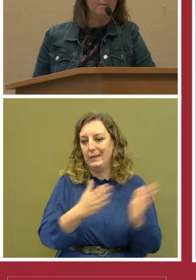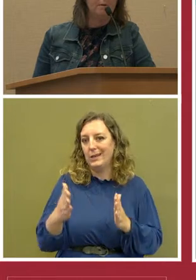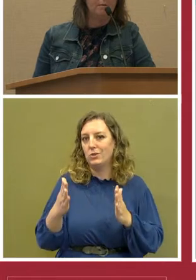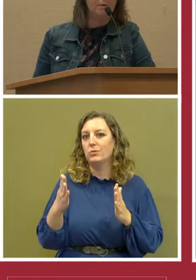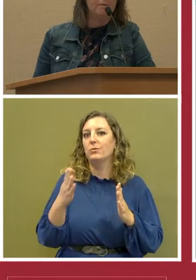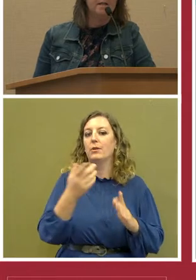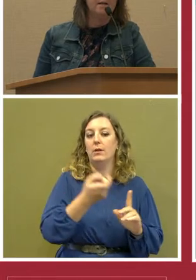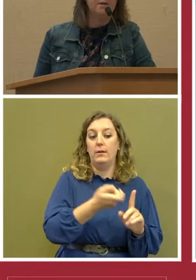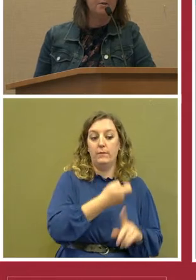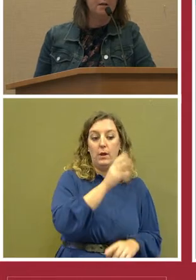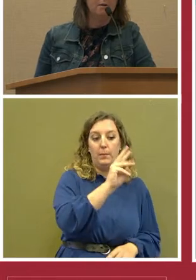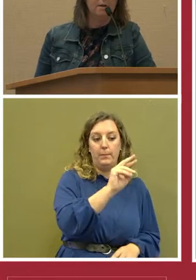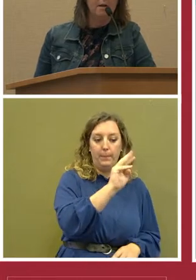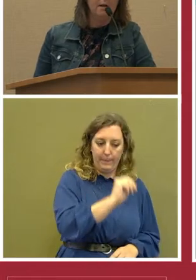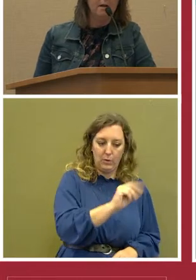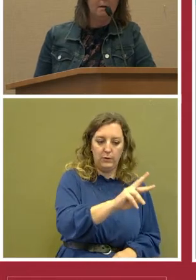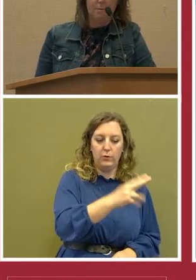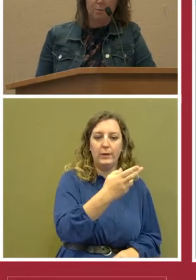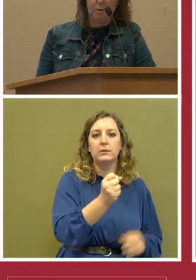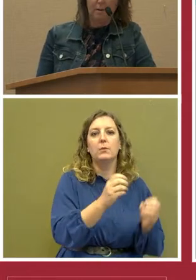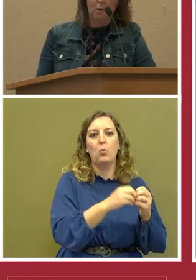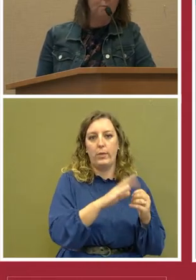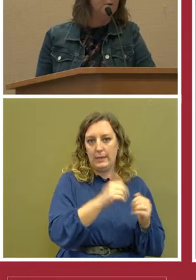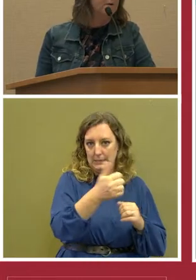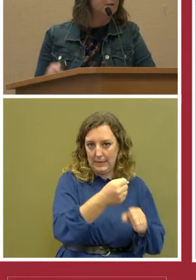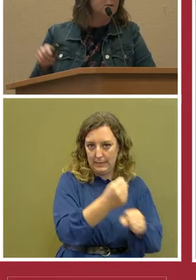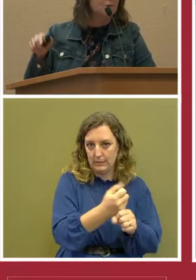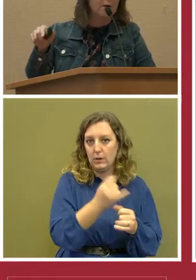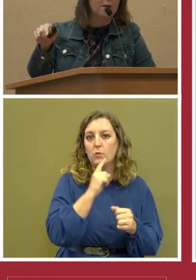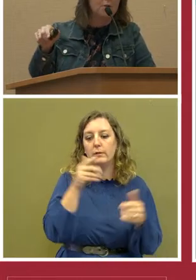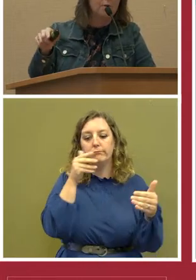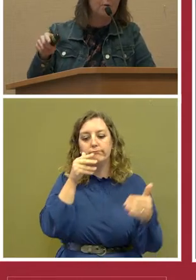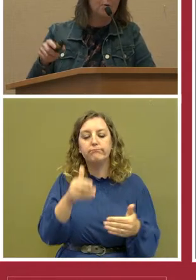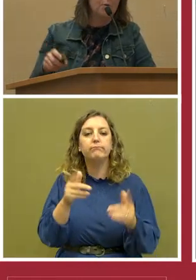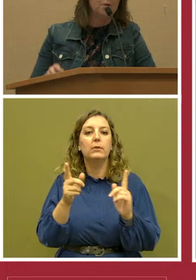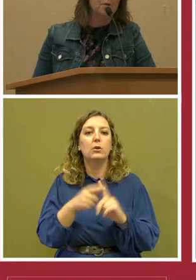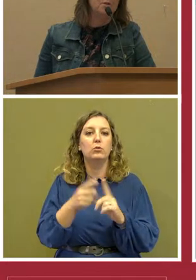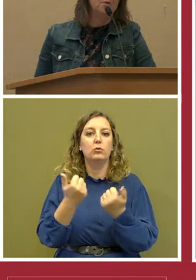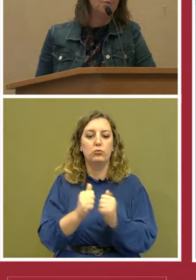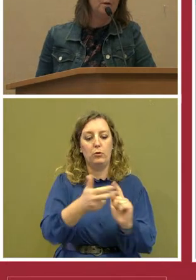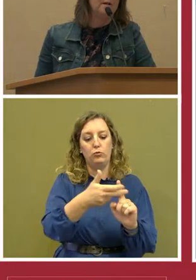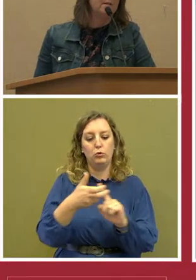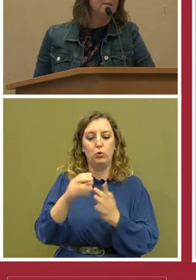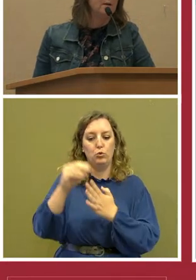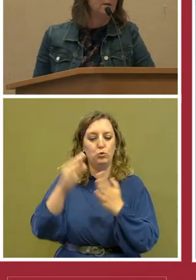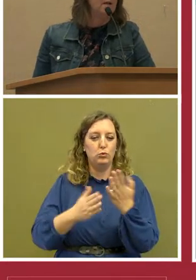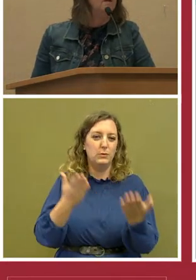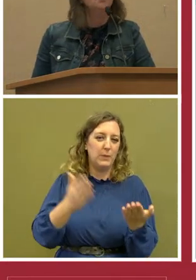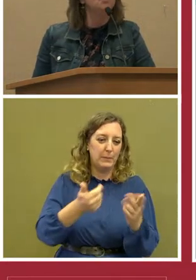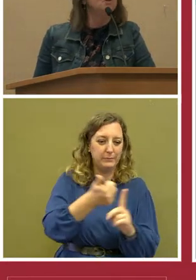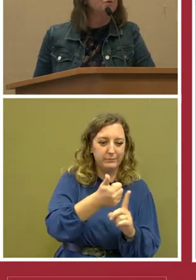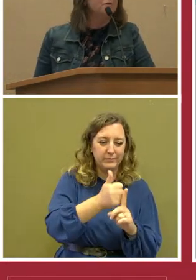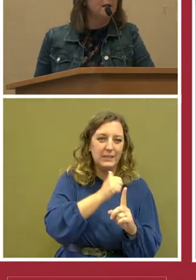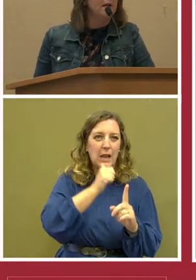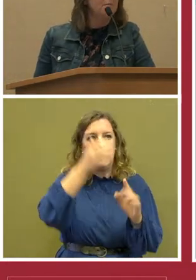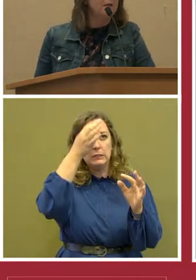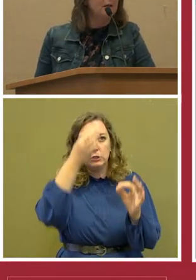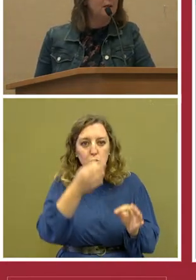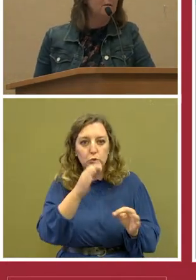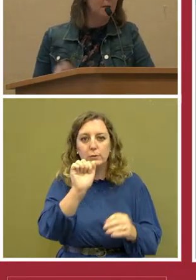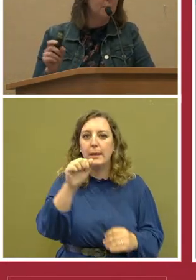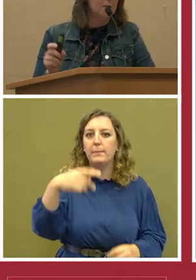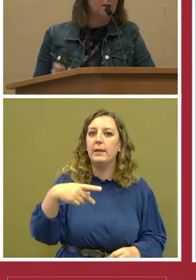going at Mountain View for over 10 years now. It's really the whole focus is trying to recruit students who wouldn't necessarily choose